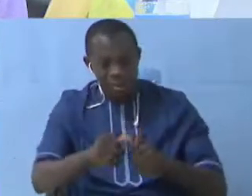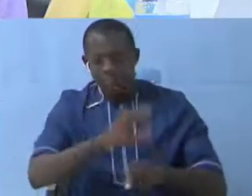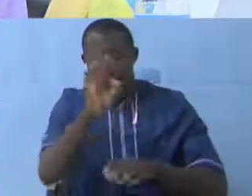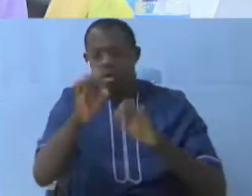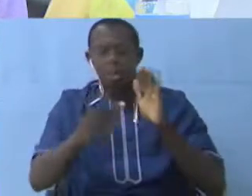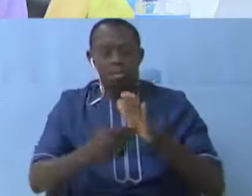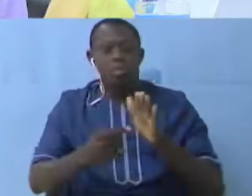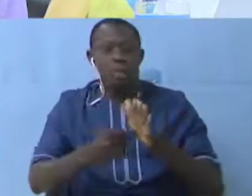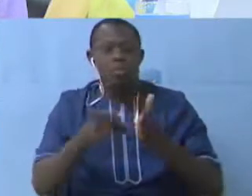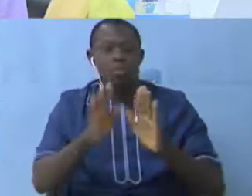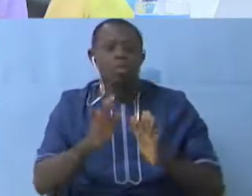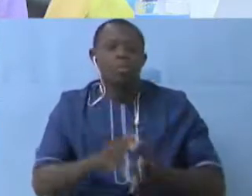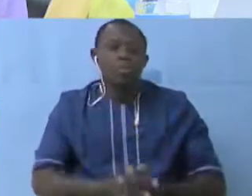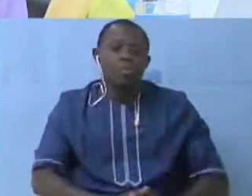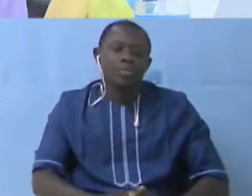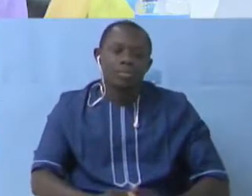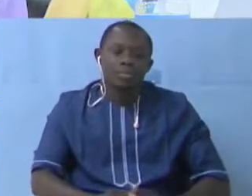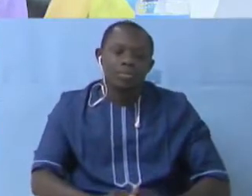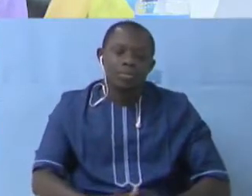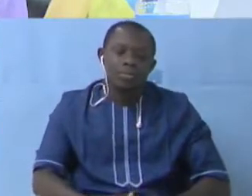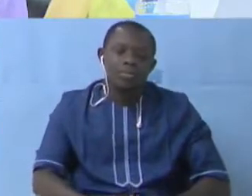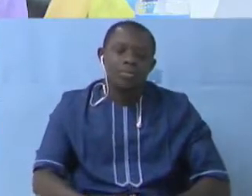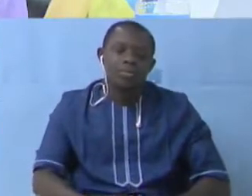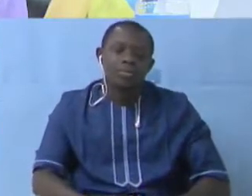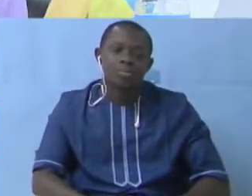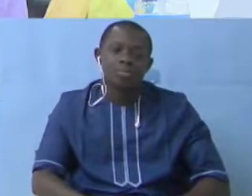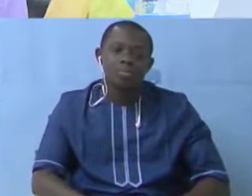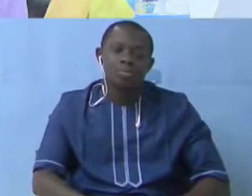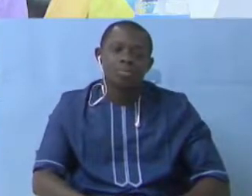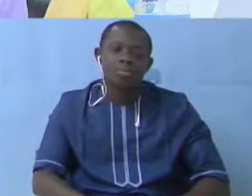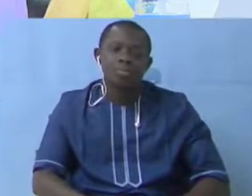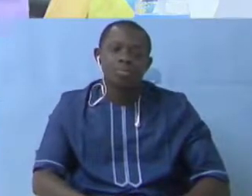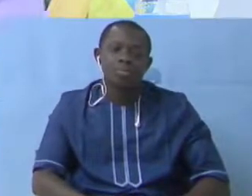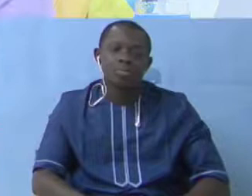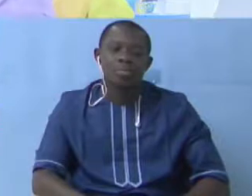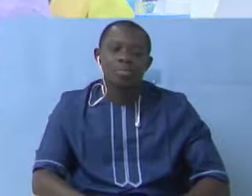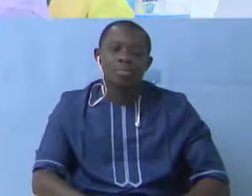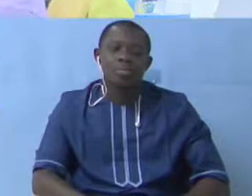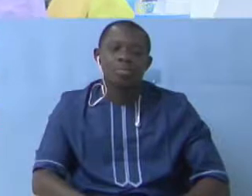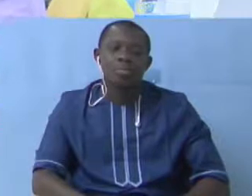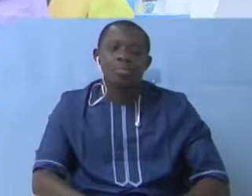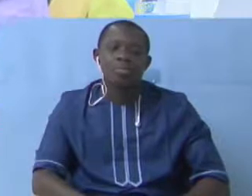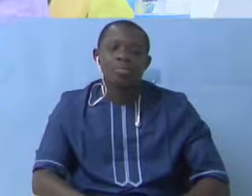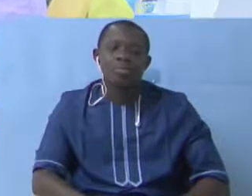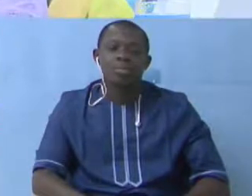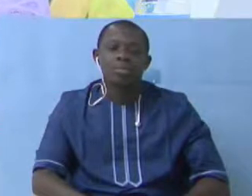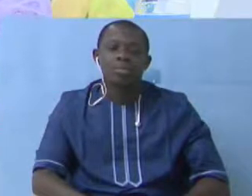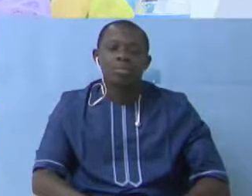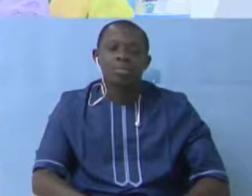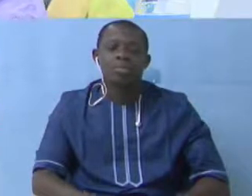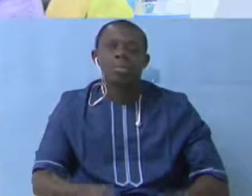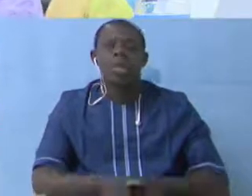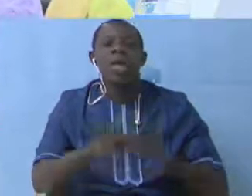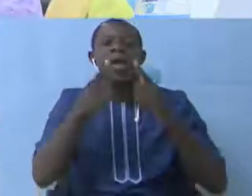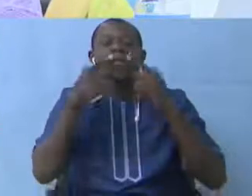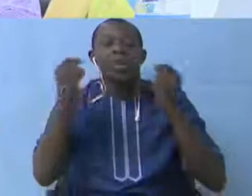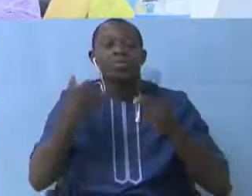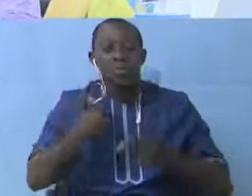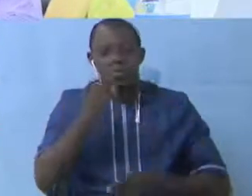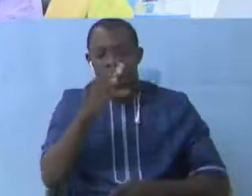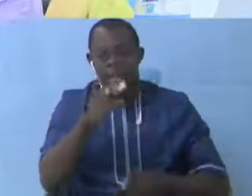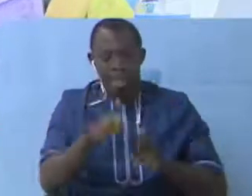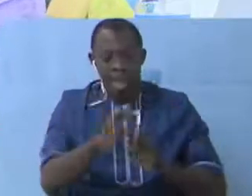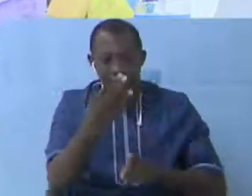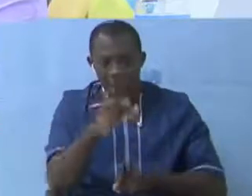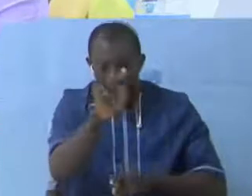solo ci lépp loo xam ne mooy indi muñ ak jubowaat. A French saying will say that if you're reading a book.